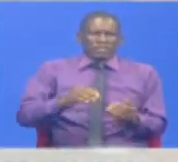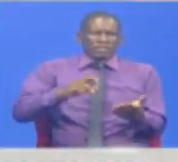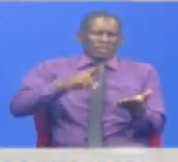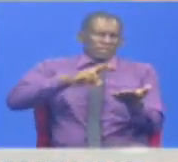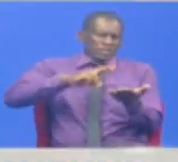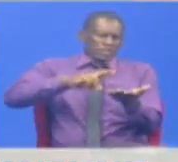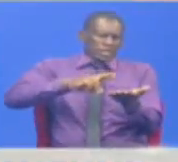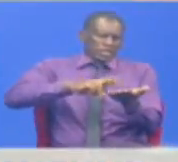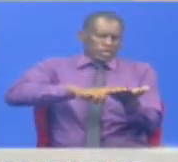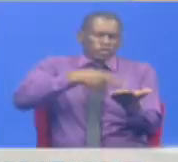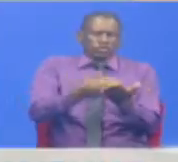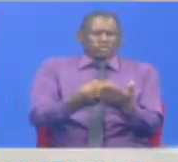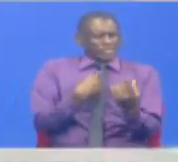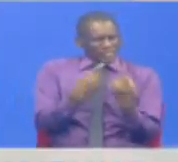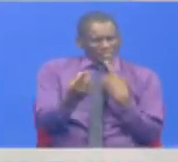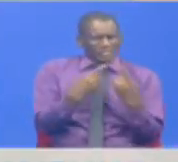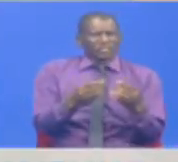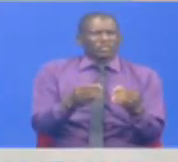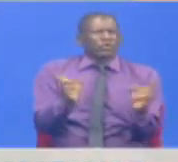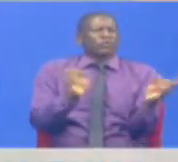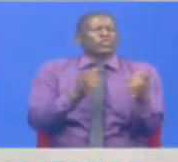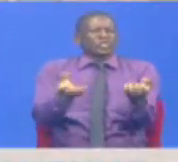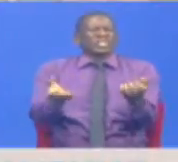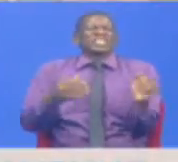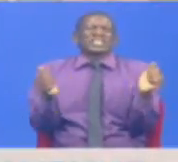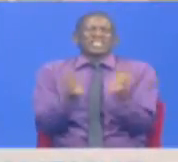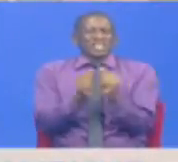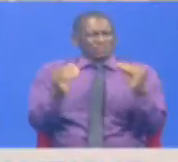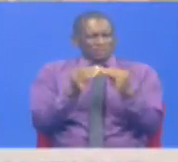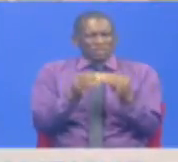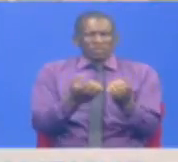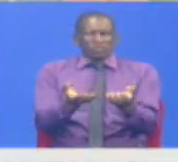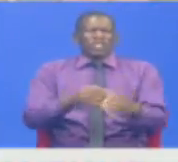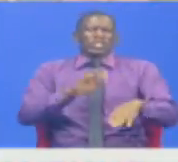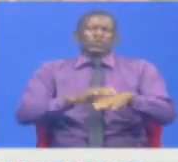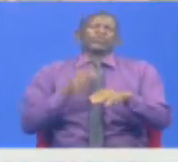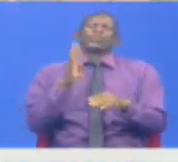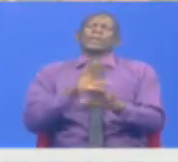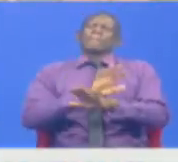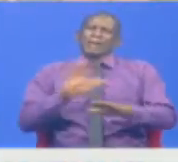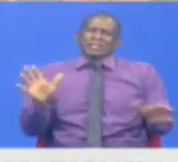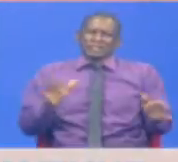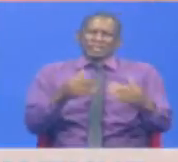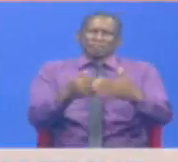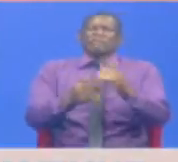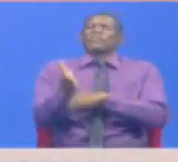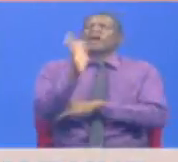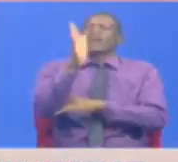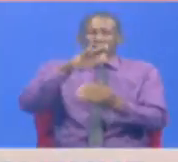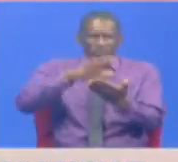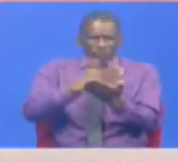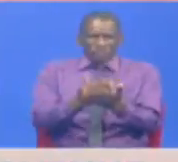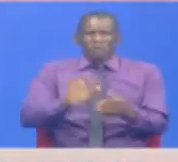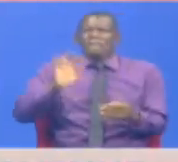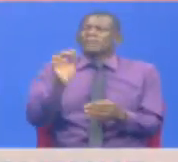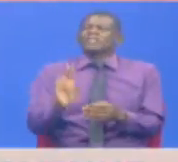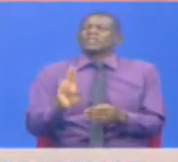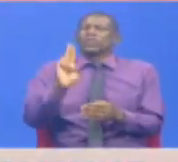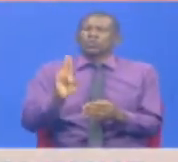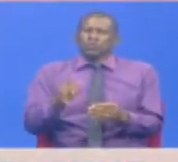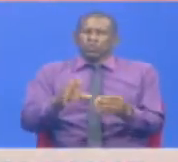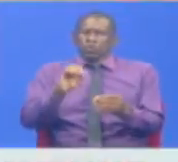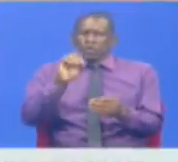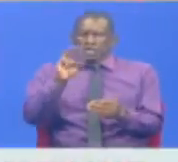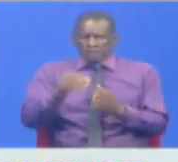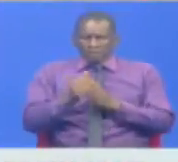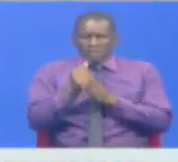debate does not need 10 sittings, Mr. Speaker. It just requires goodwill. Before the afternoon session, President Uhuru Kenyatta, ODM